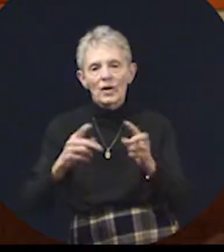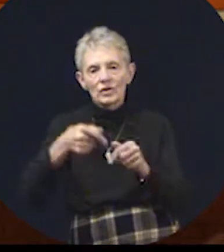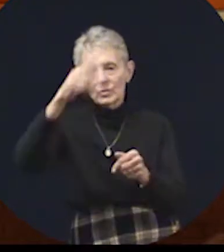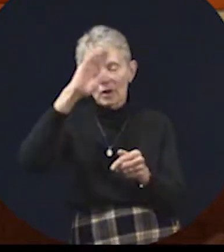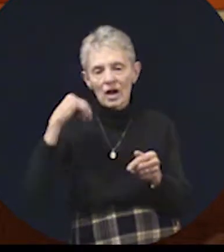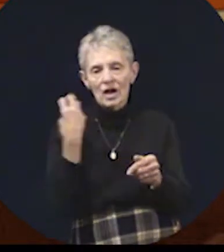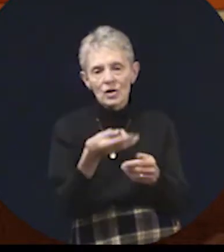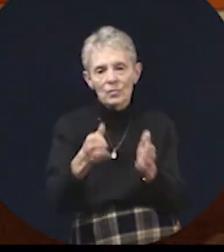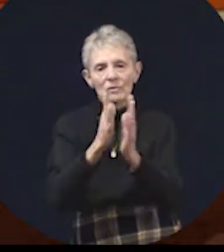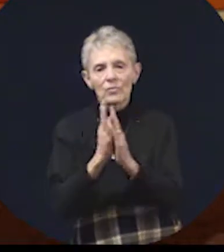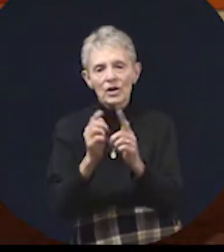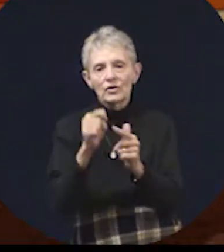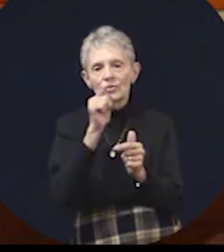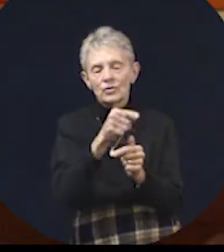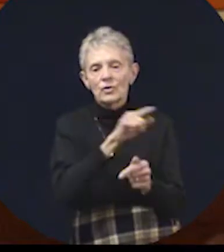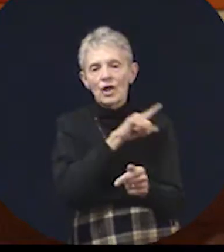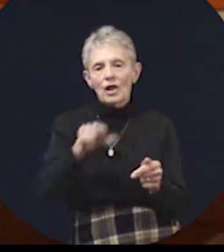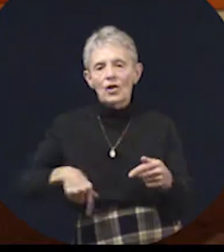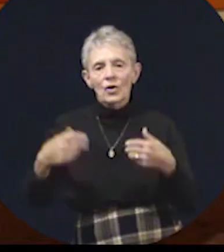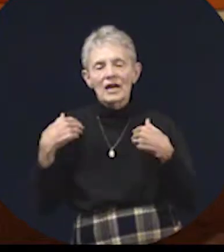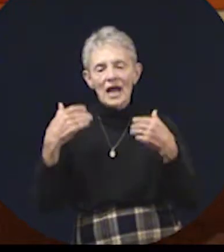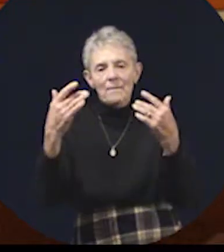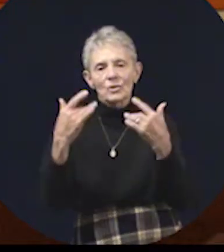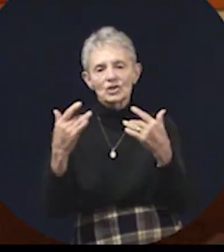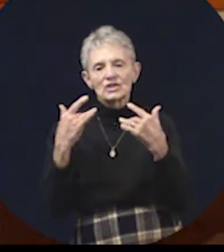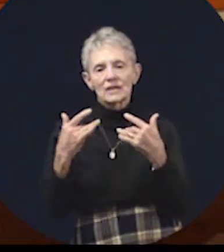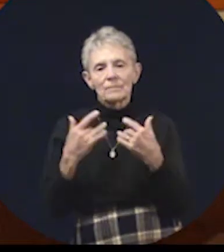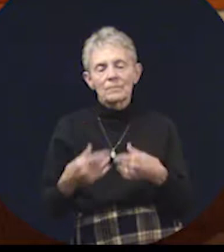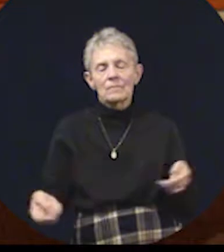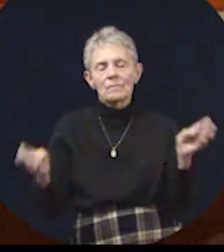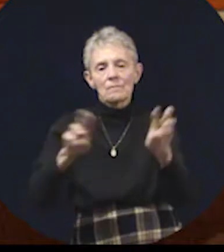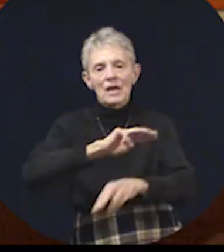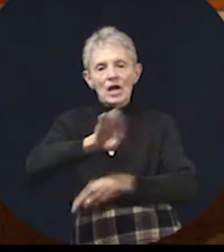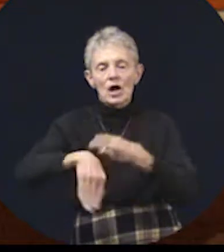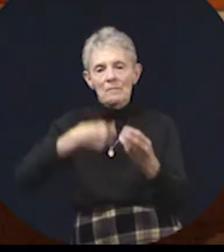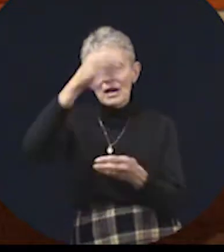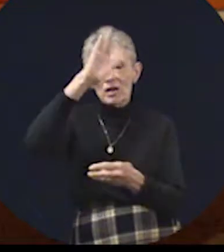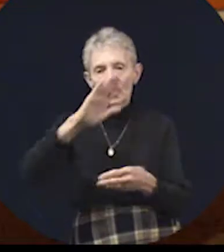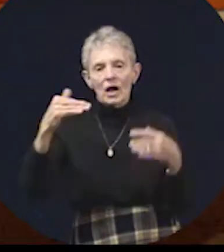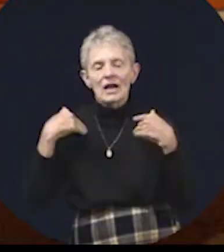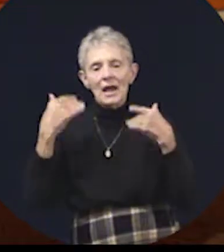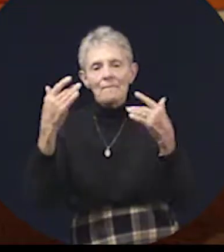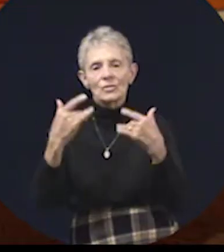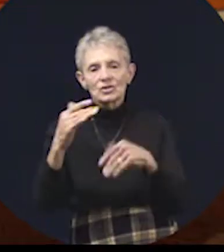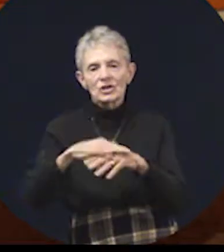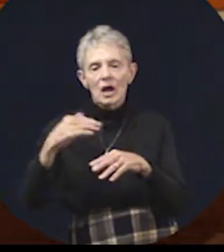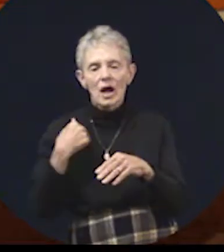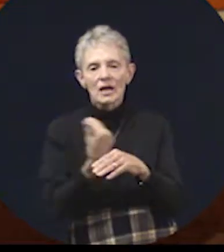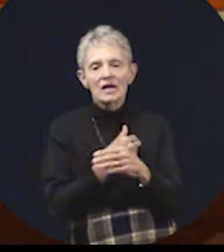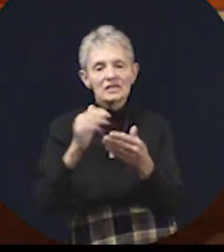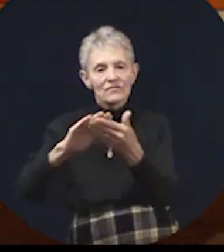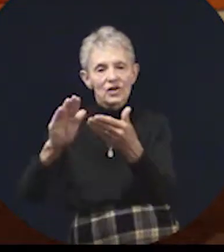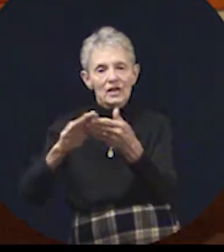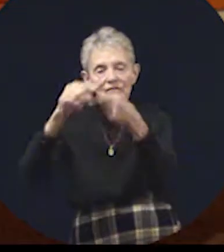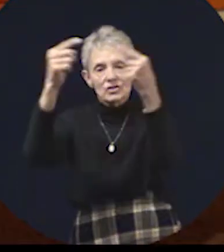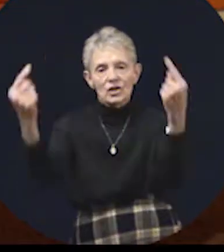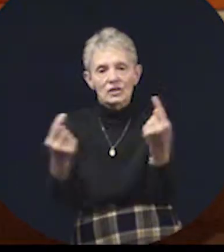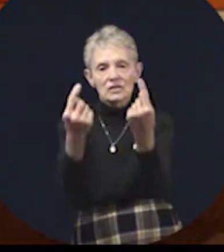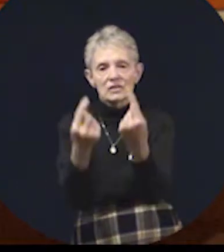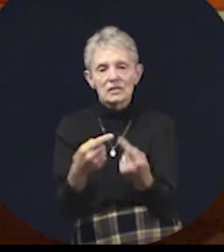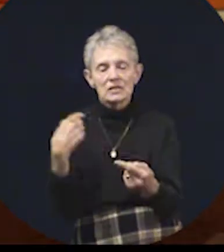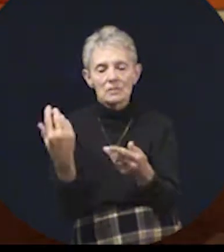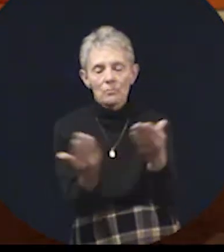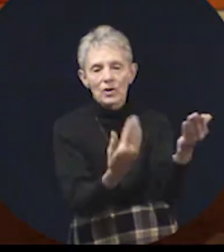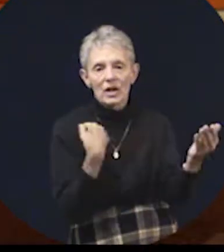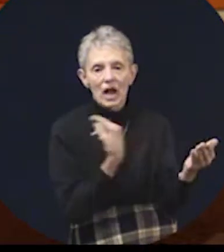you, Lord, have mercy. Lord, have mercy. May Almighty God have mercy on us. Forgive us our sin and bring us